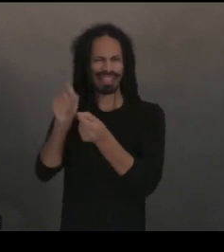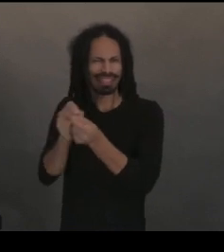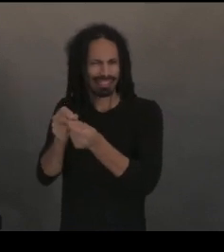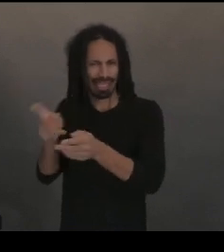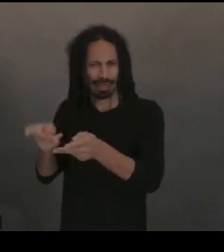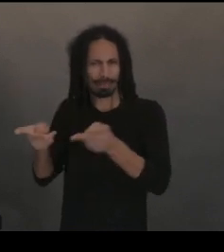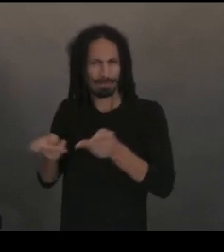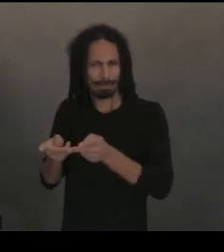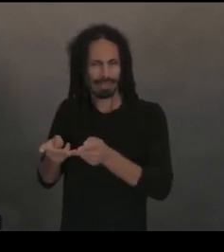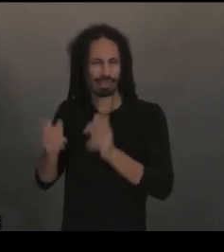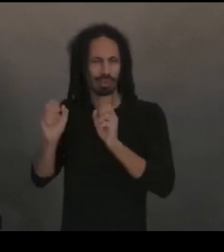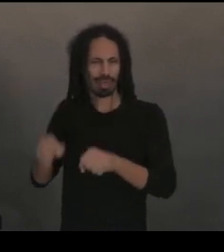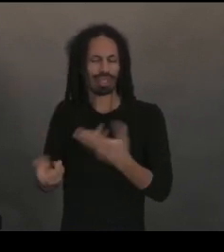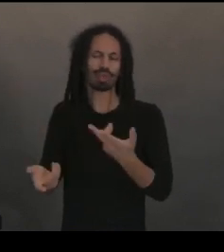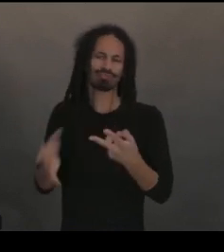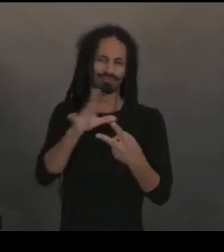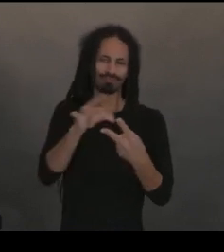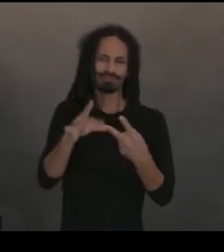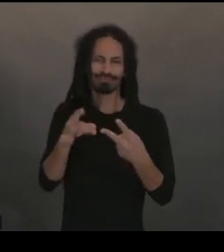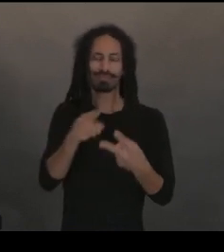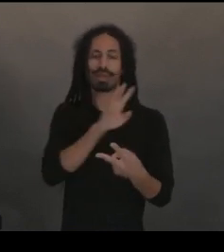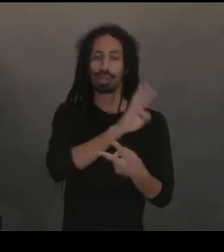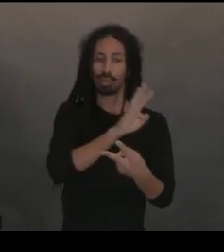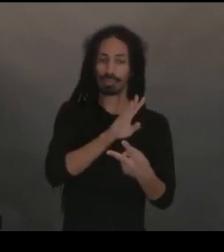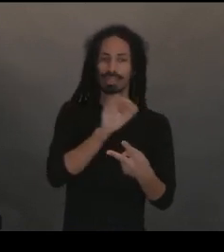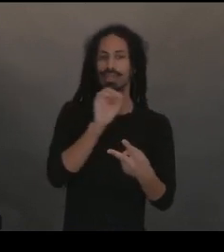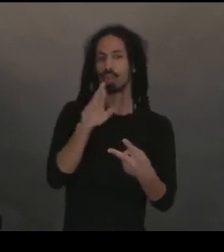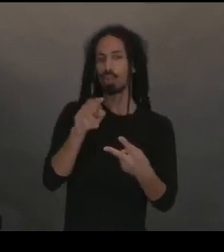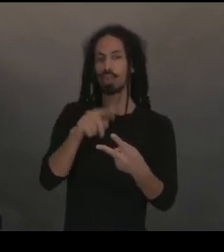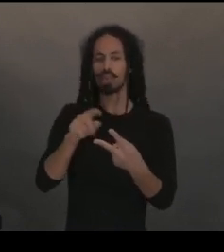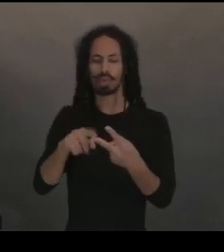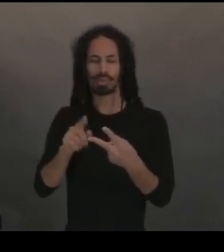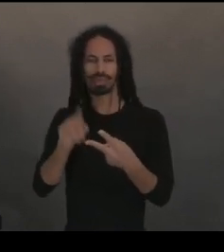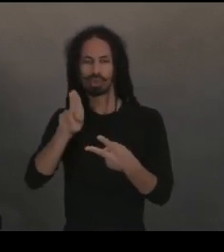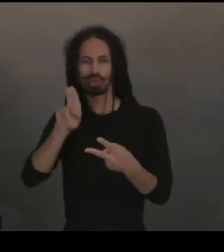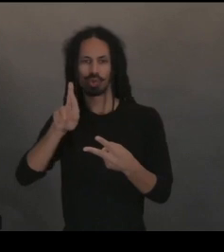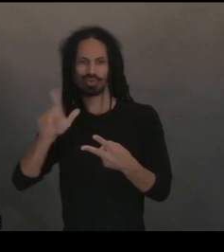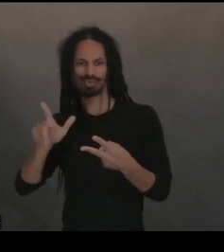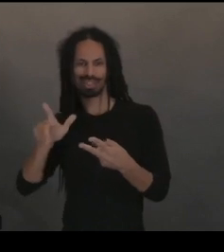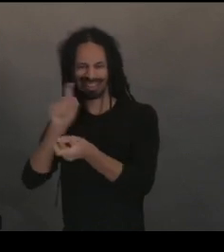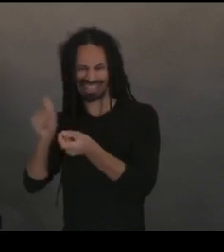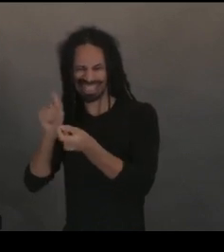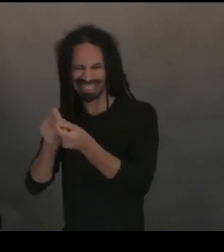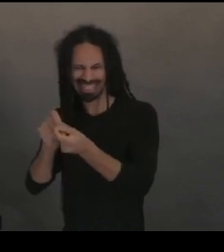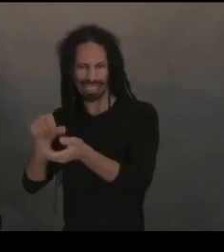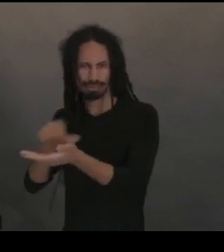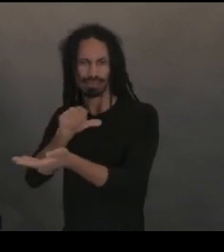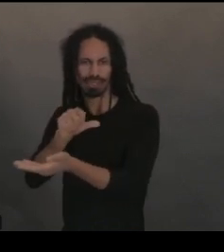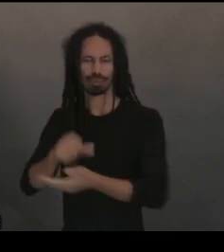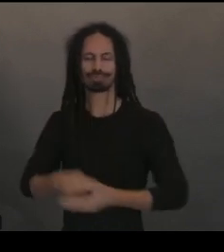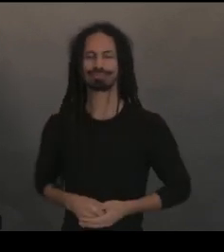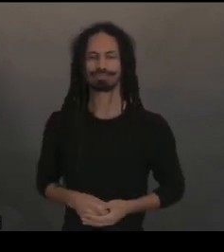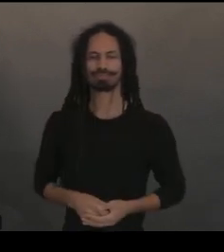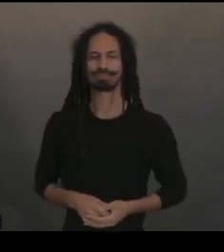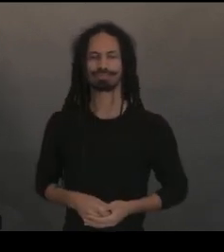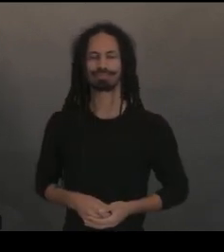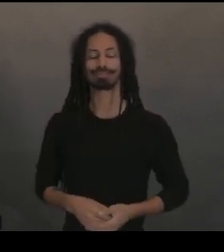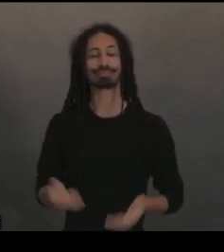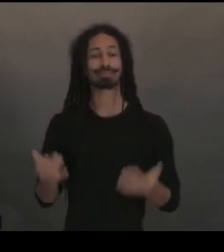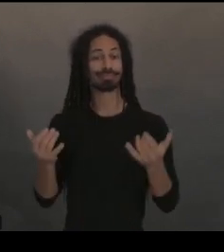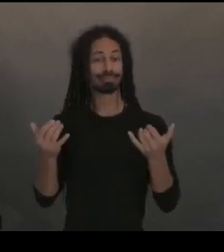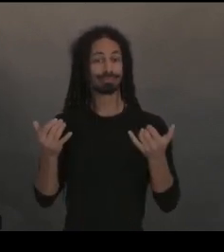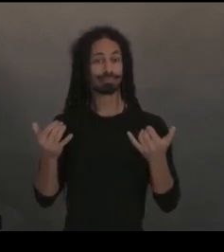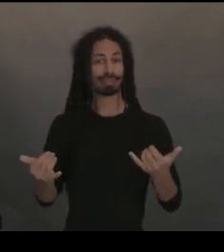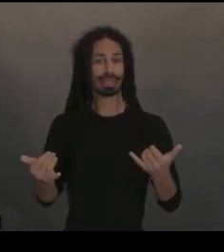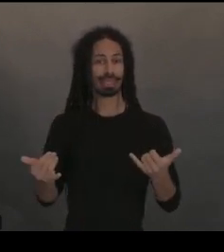2 elements for the source of the where can I find this. Now, let's look at how we would put